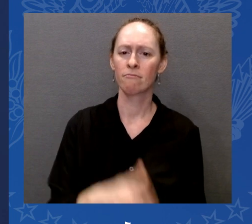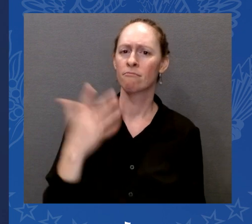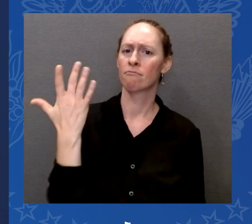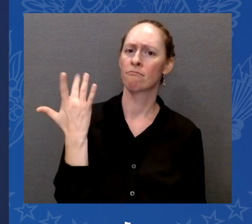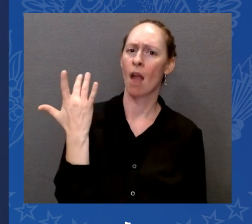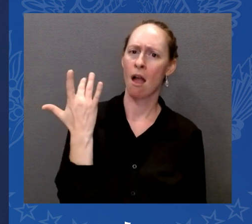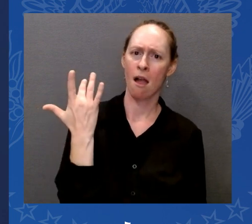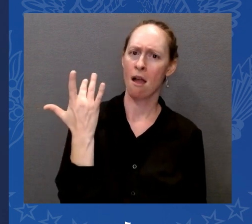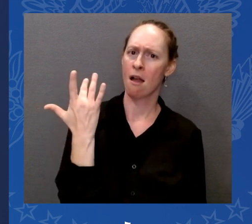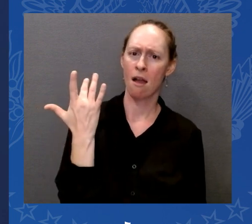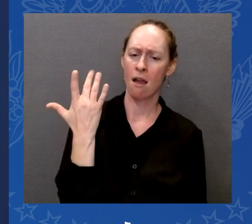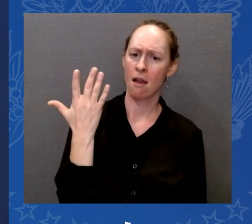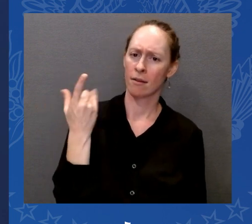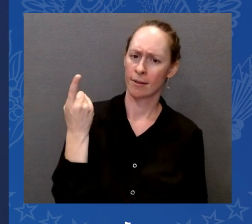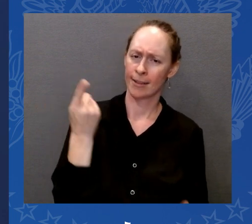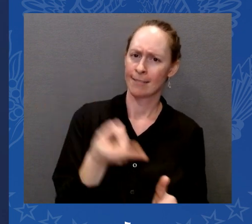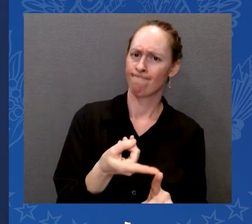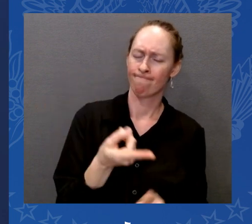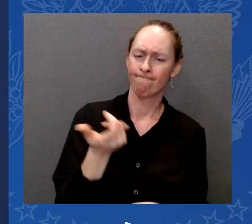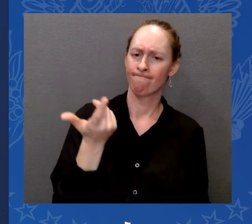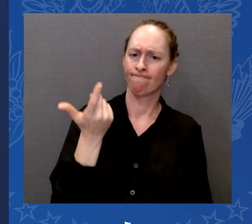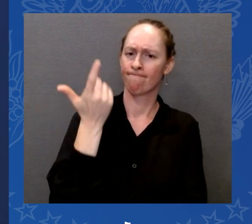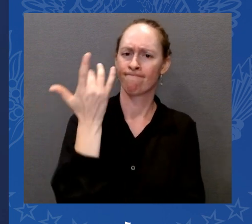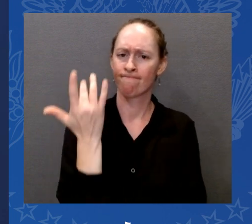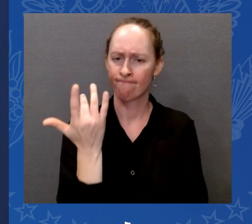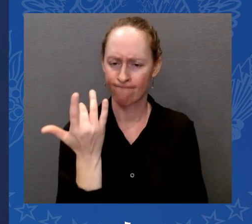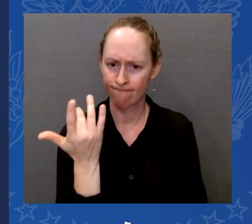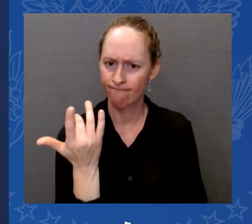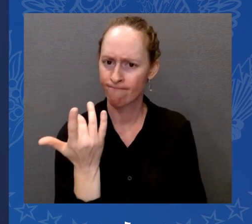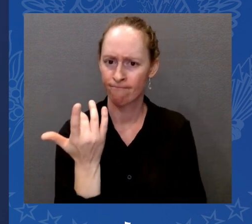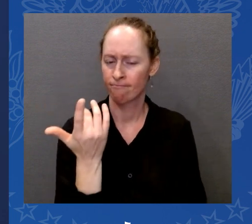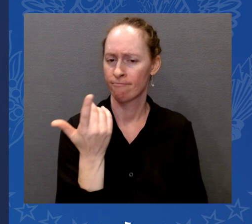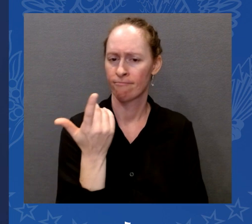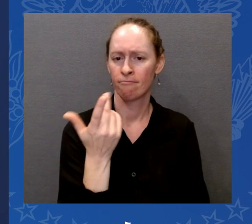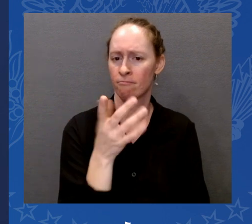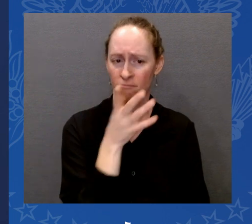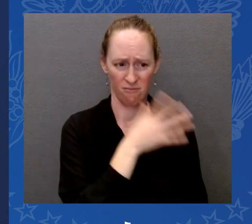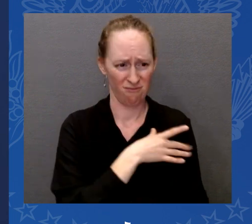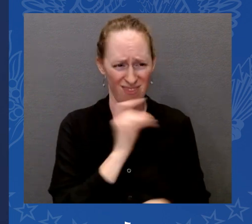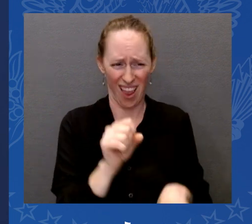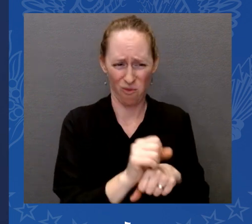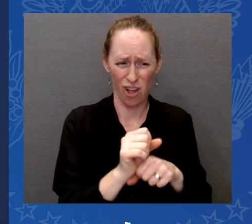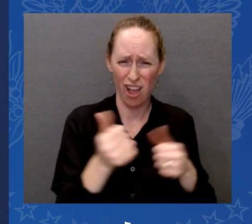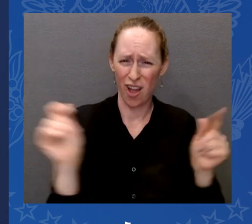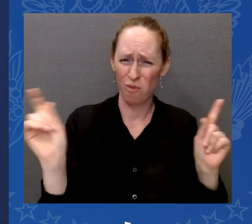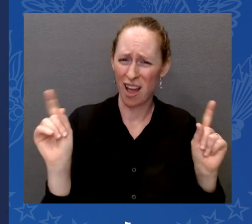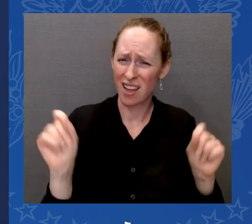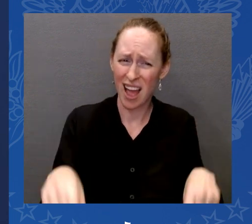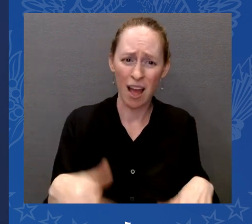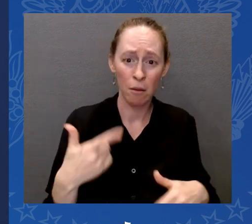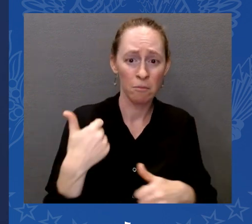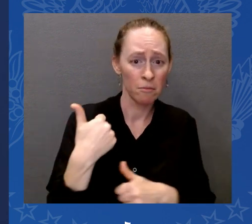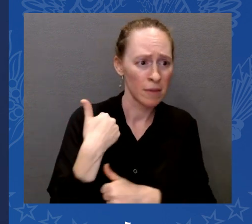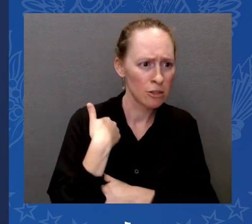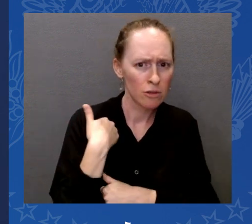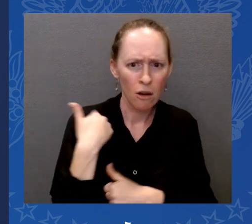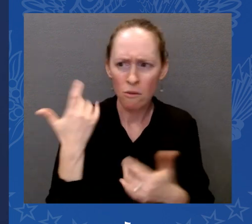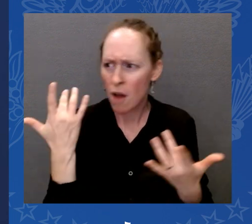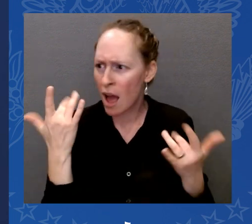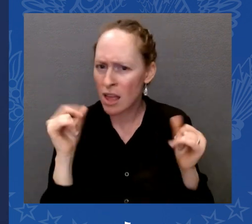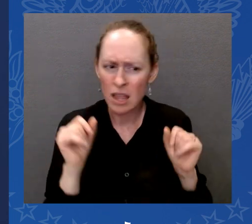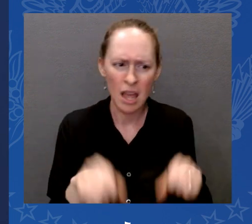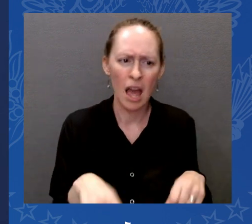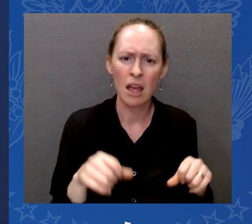capacity they have, including in the military, why we have department heads of entire United